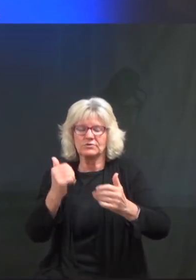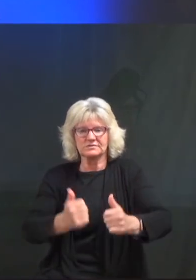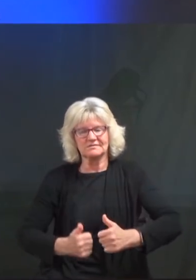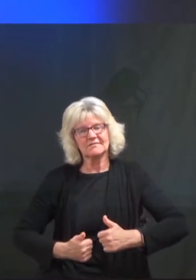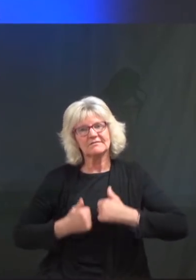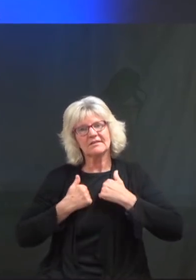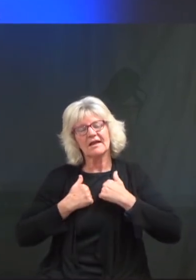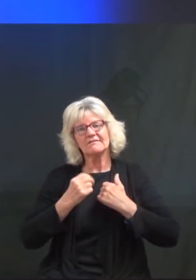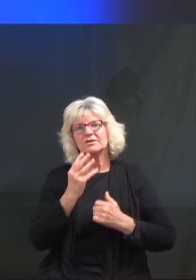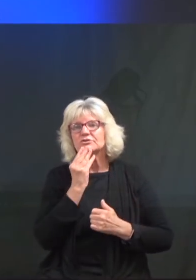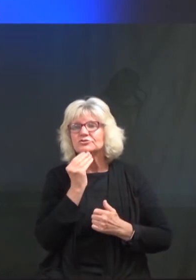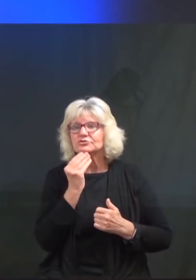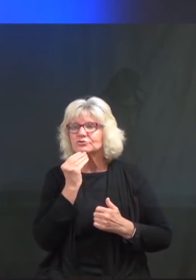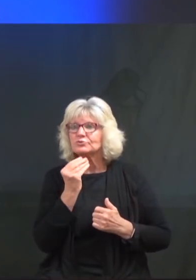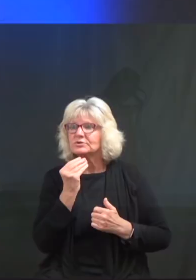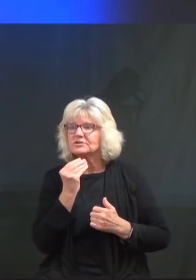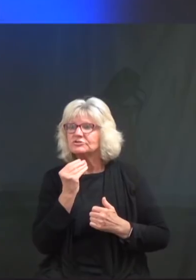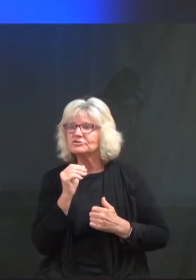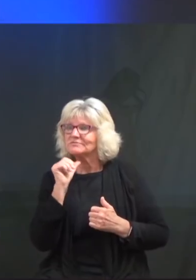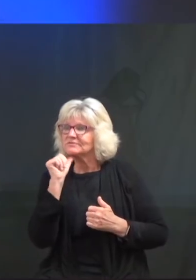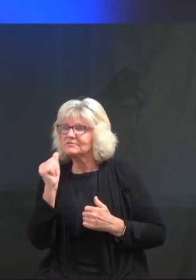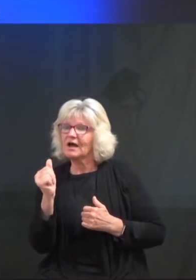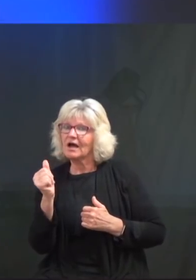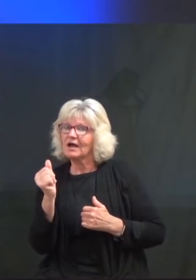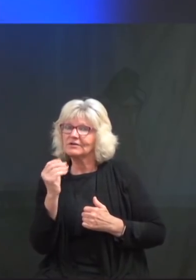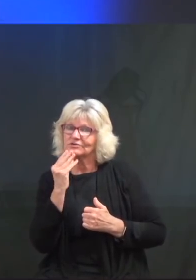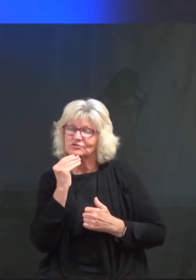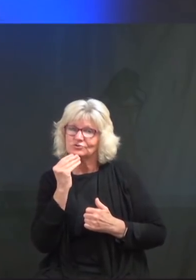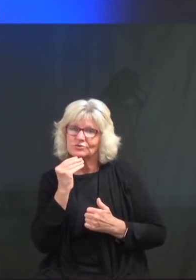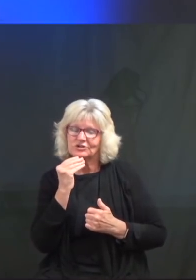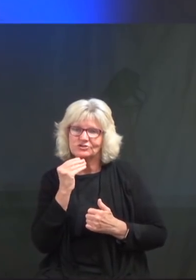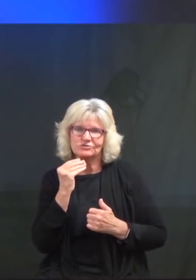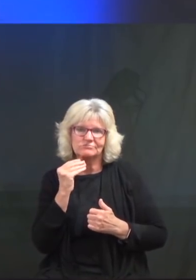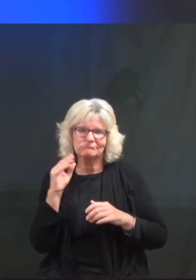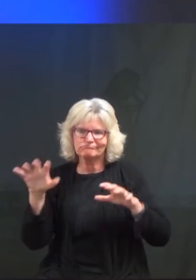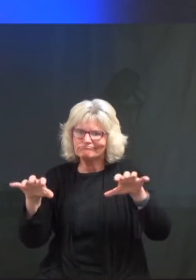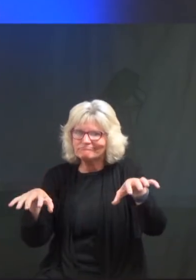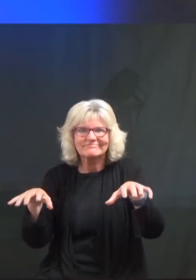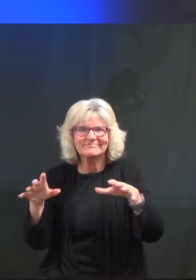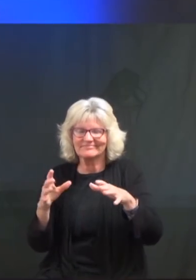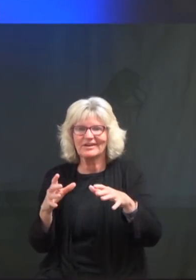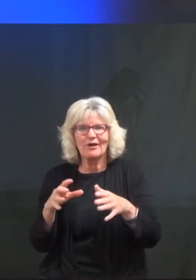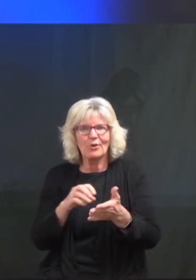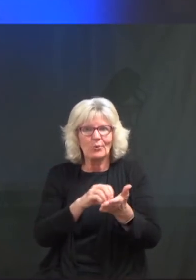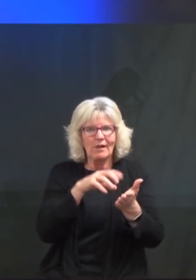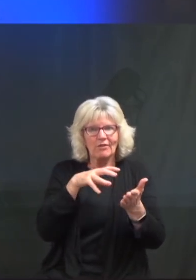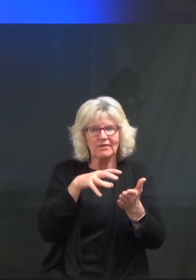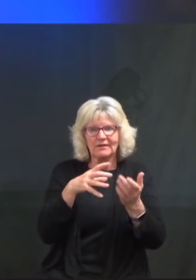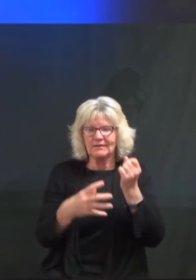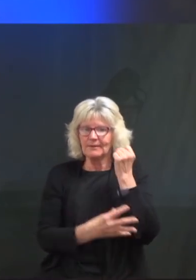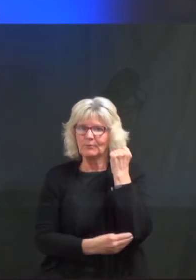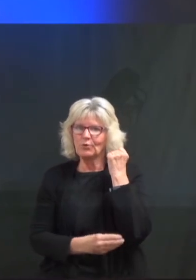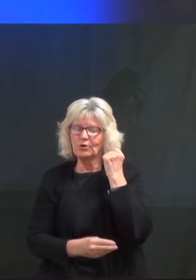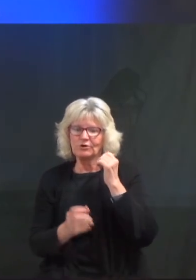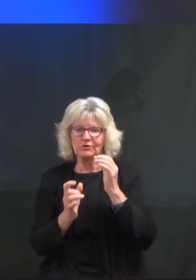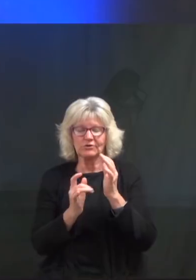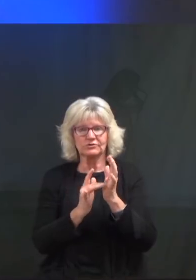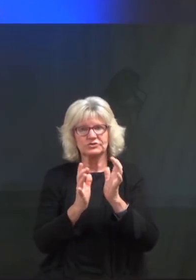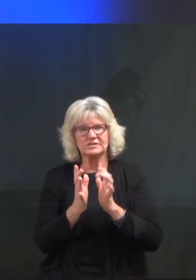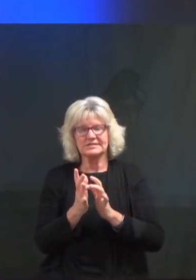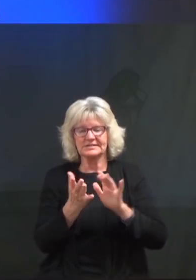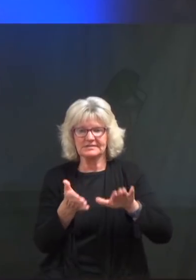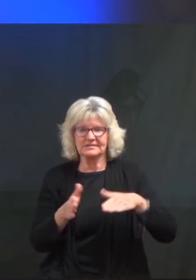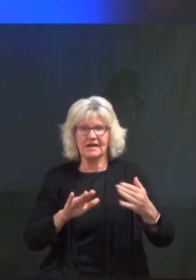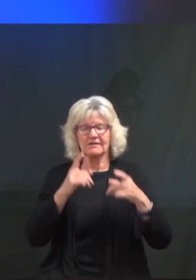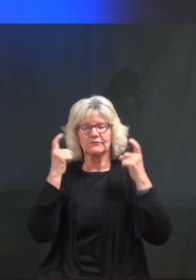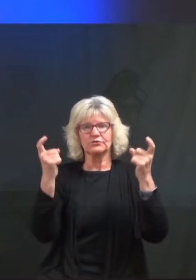Gentiles, wealthy, poor. Jesus died for the sins of the world. And then